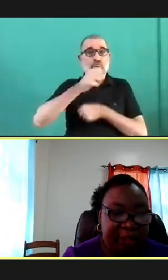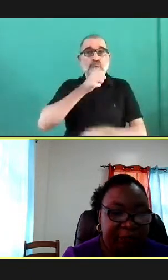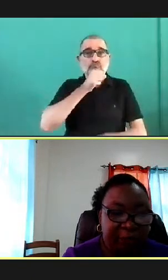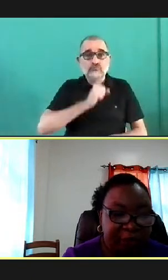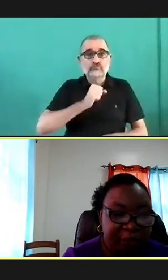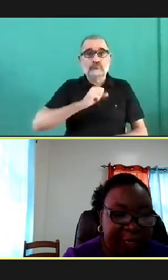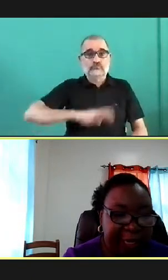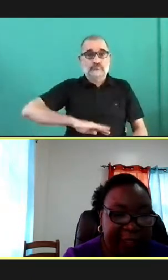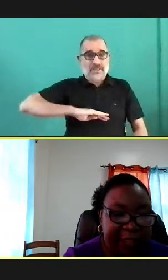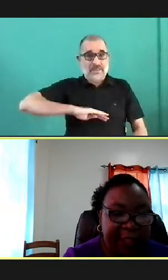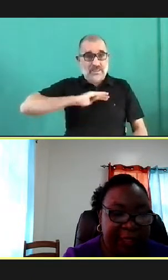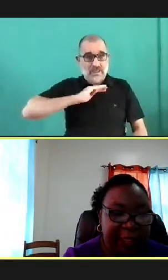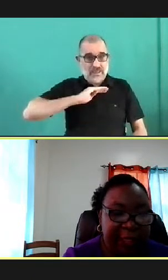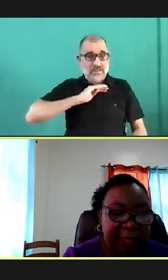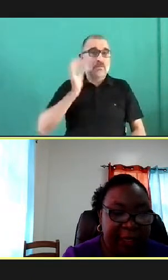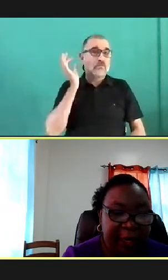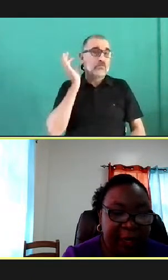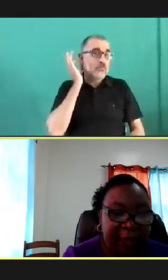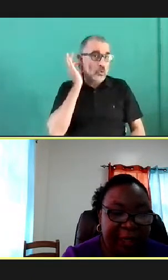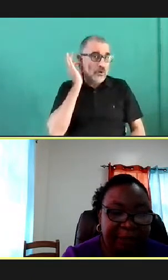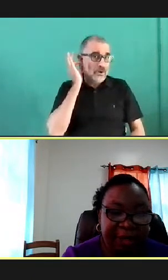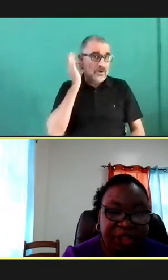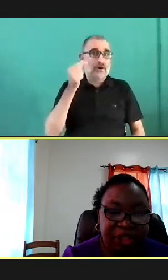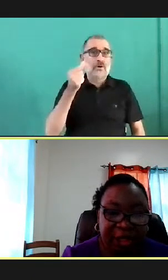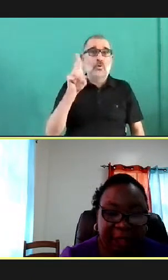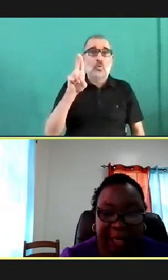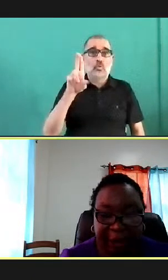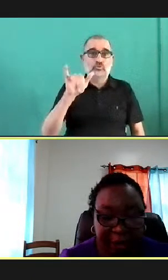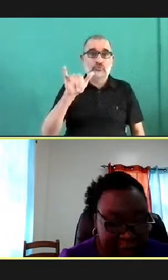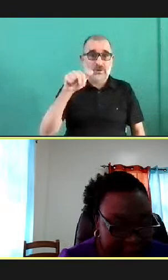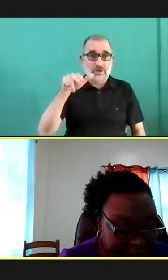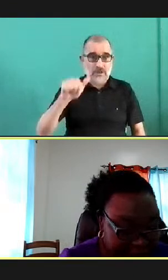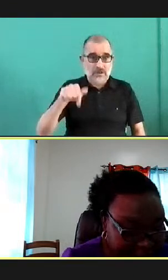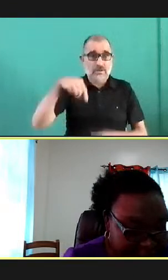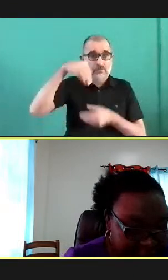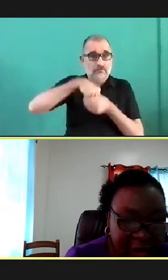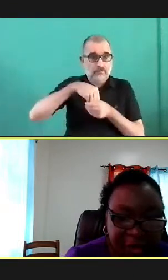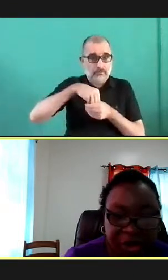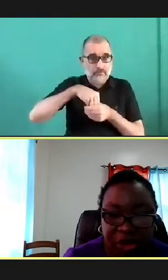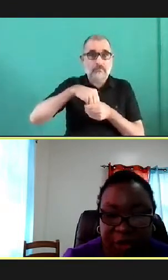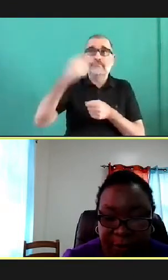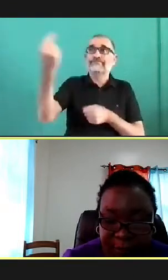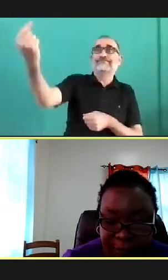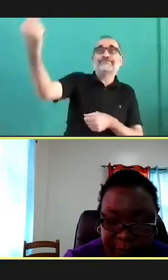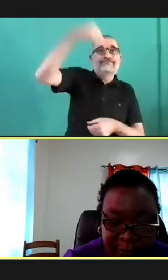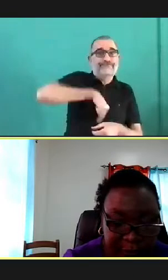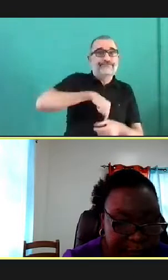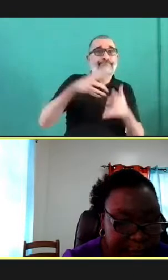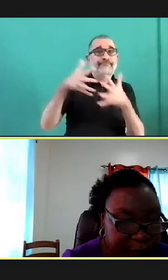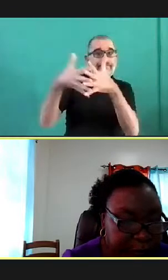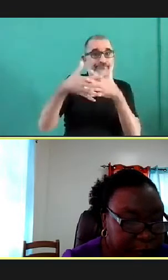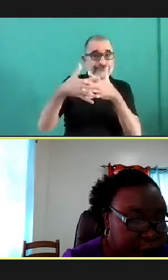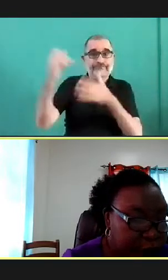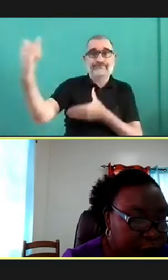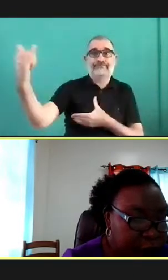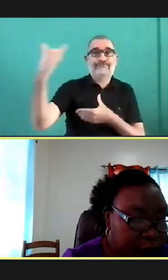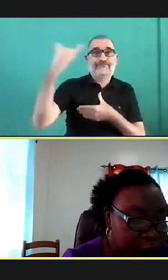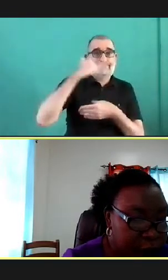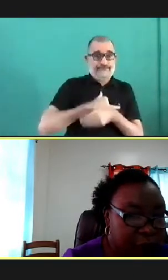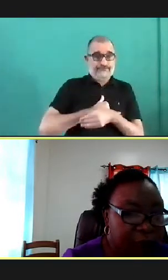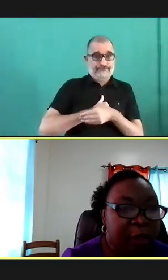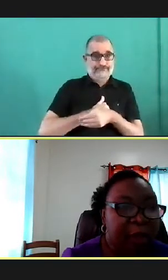reported cases of COVID-19. That patient died on the 11th of March.